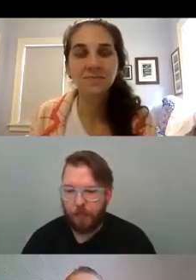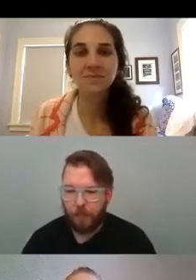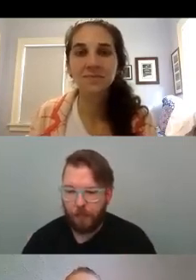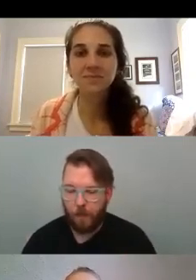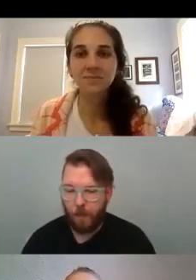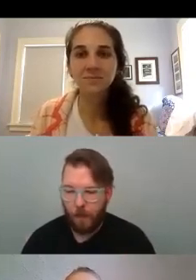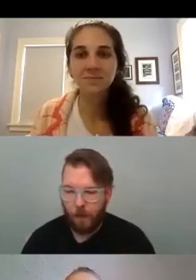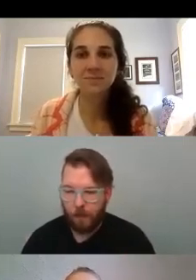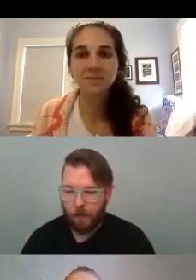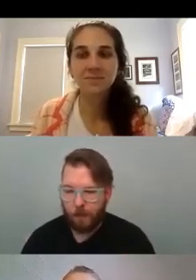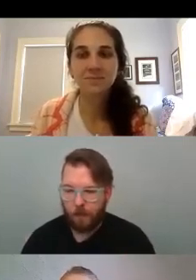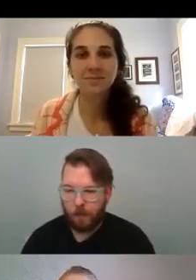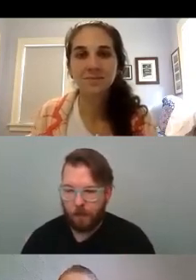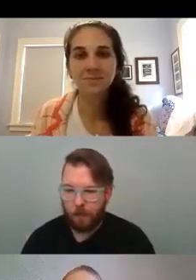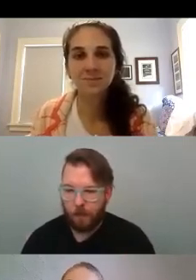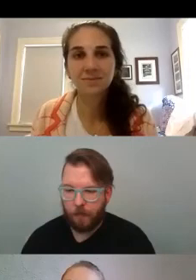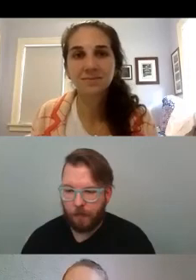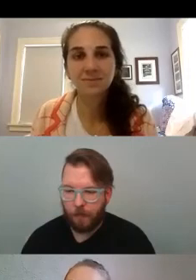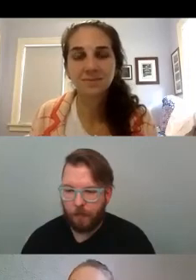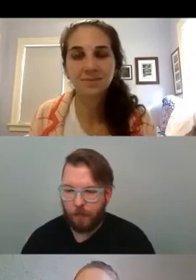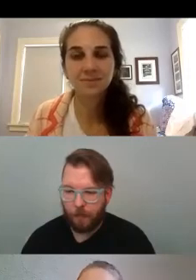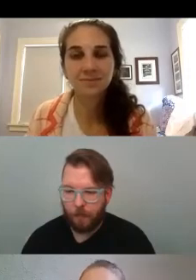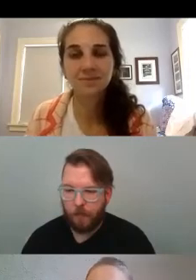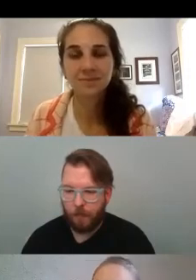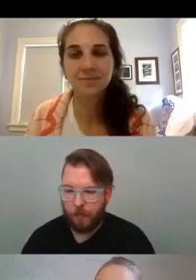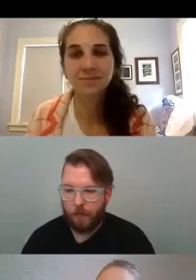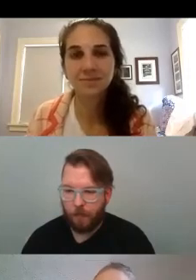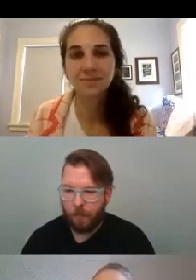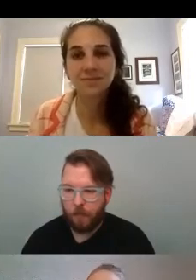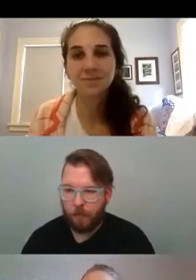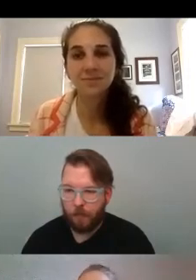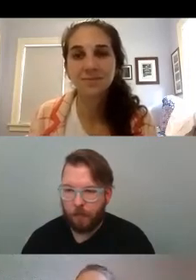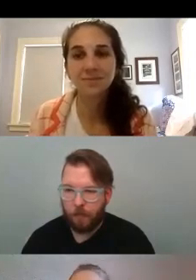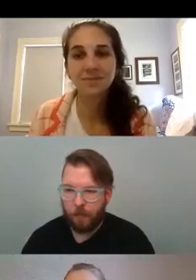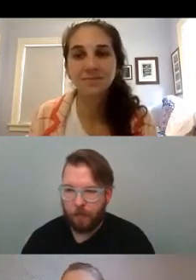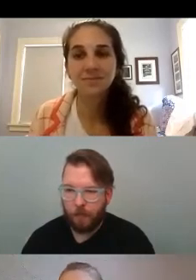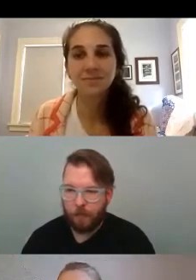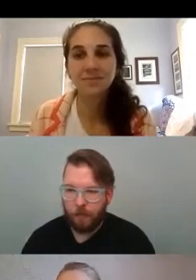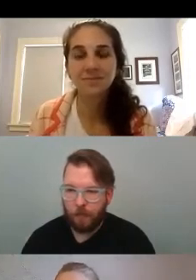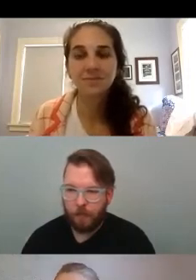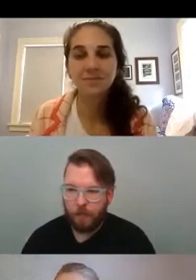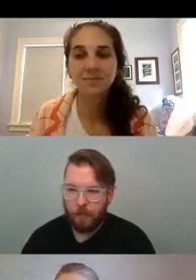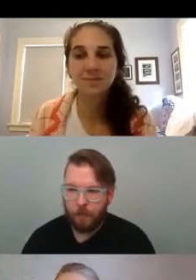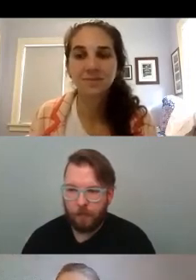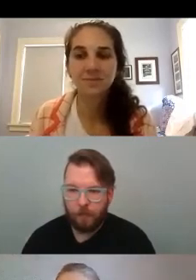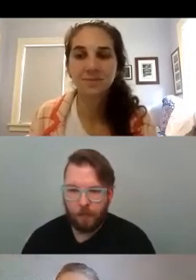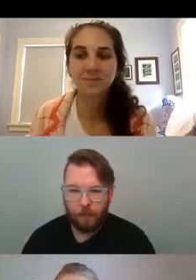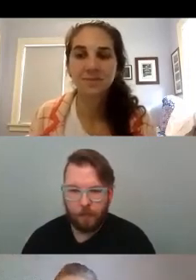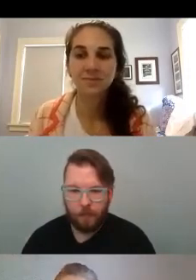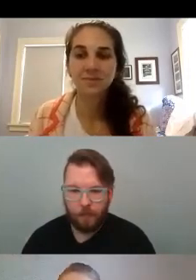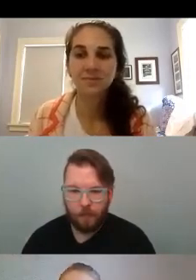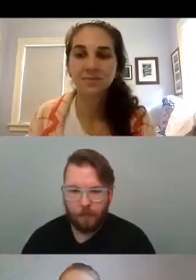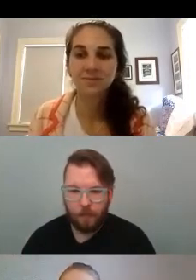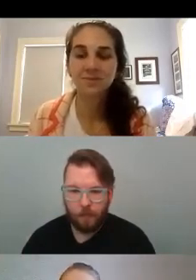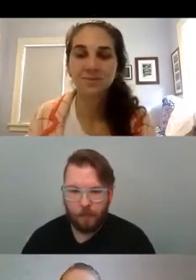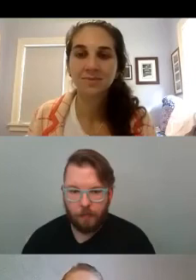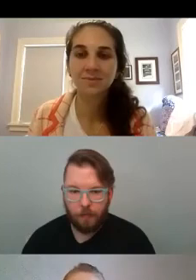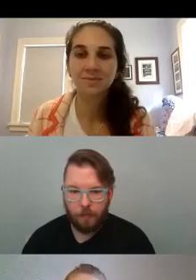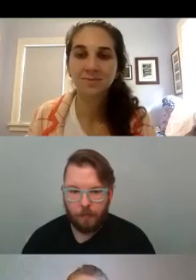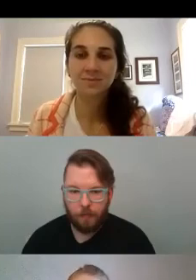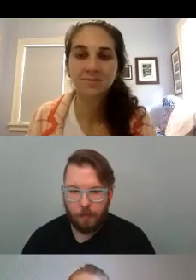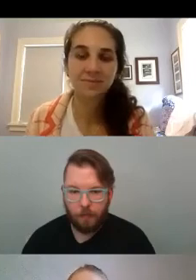about building up to this moment. So even before we made the organizational or structural changes